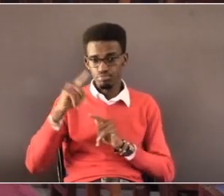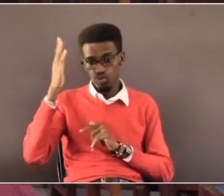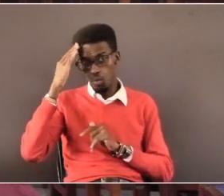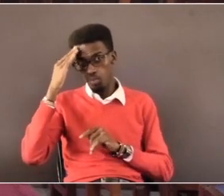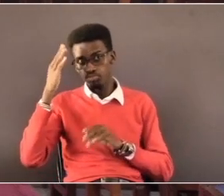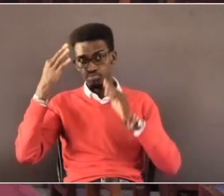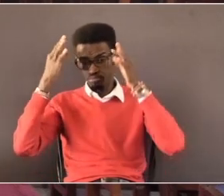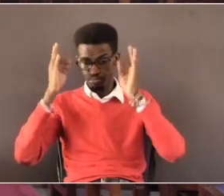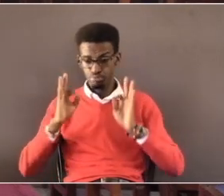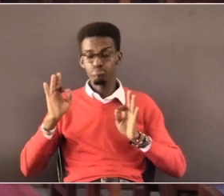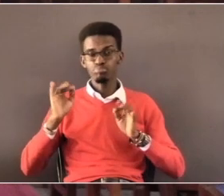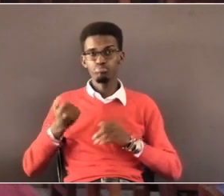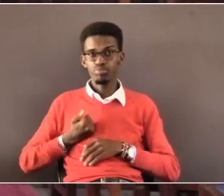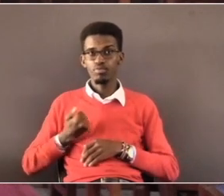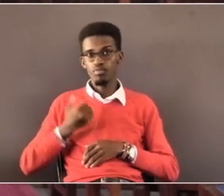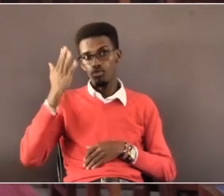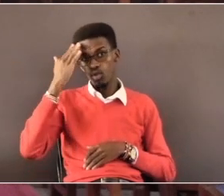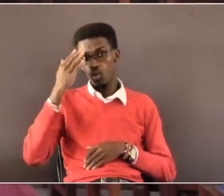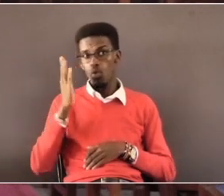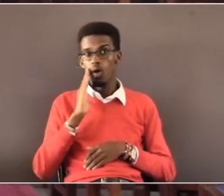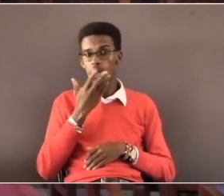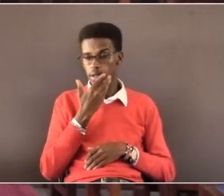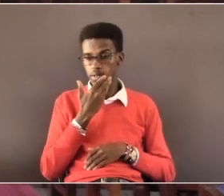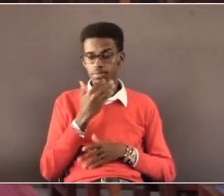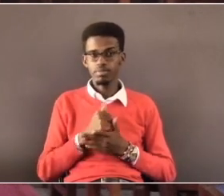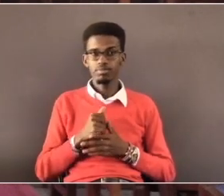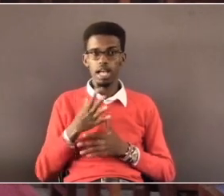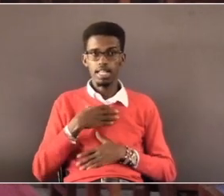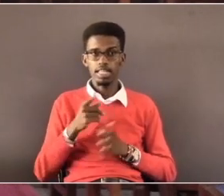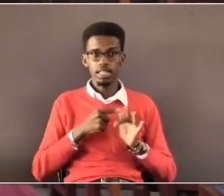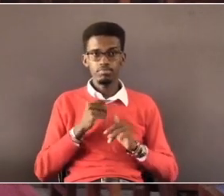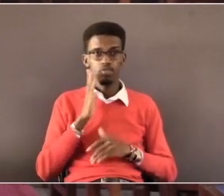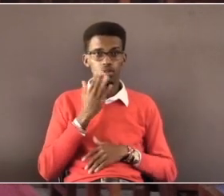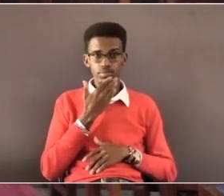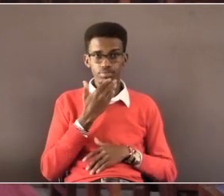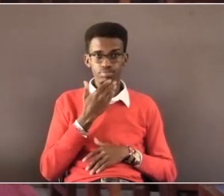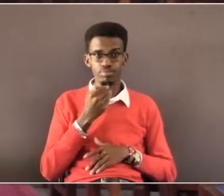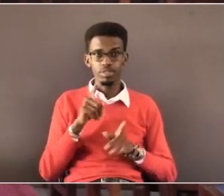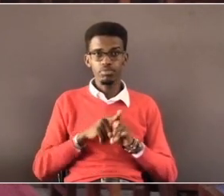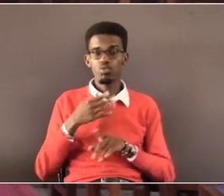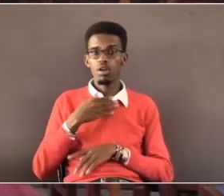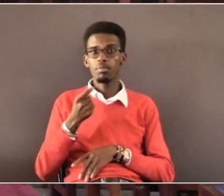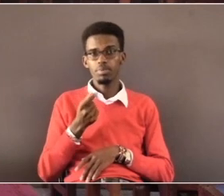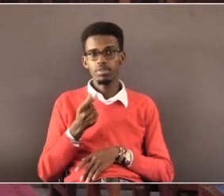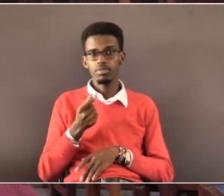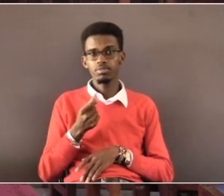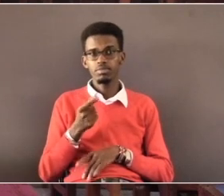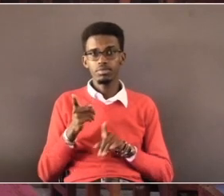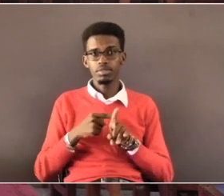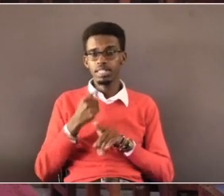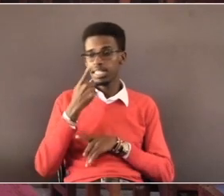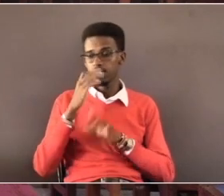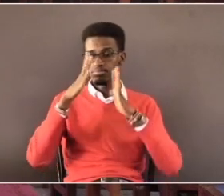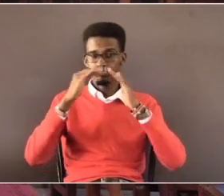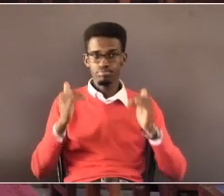wedding, ladies, you already know the color scheme and the rest. Color scheme pia inahitaji pesa. The tents inahitaji